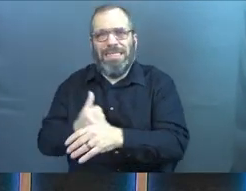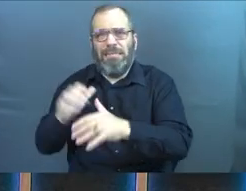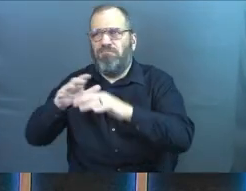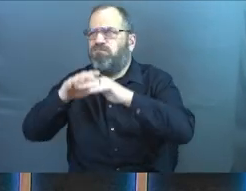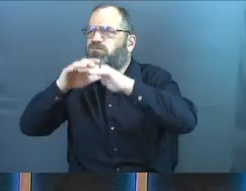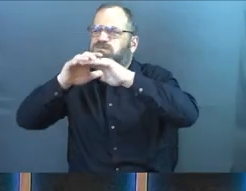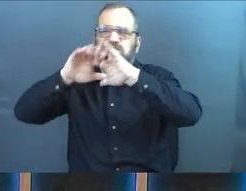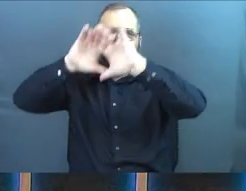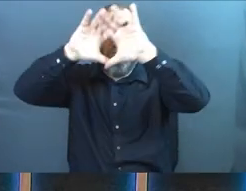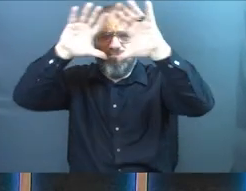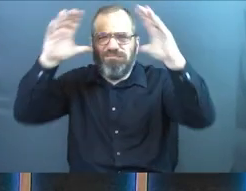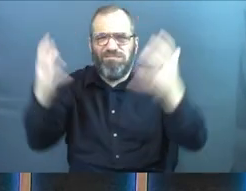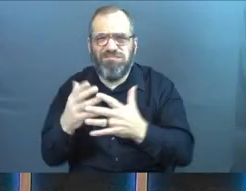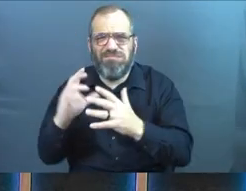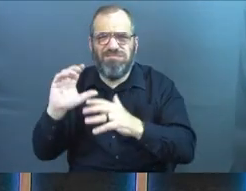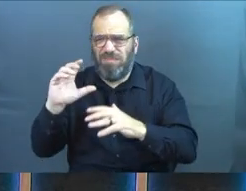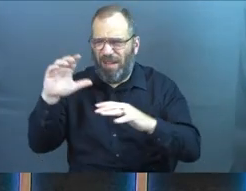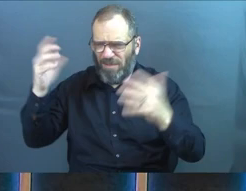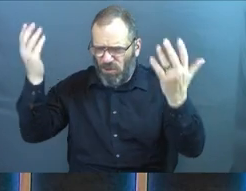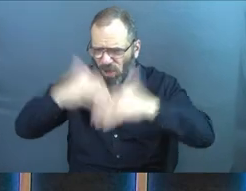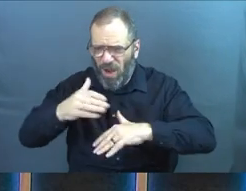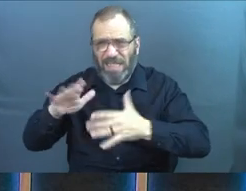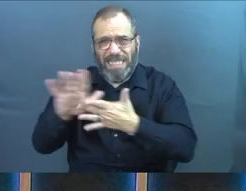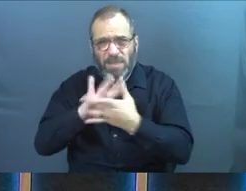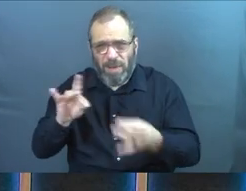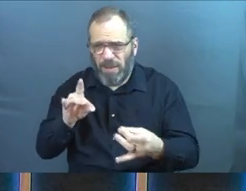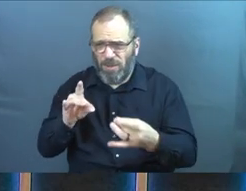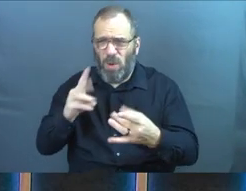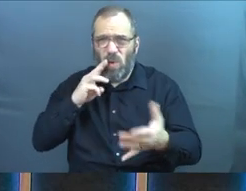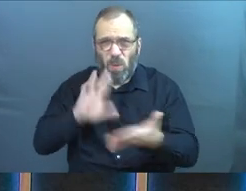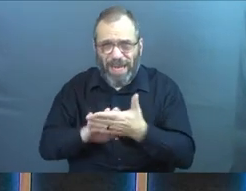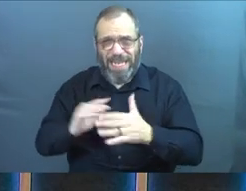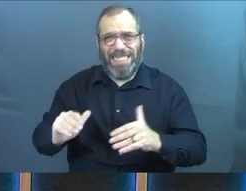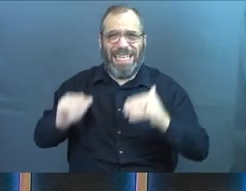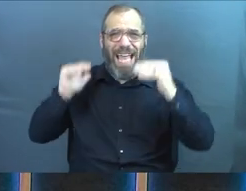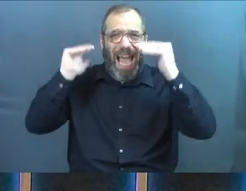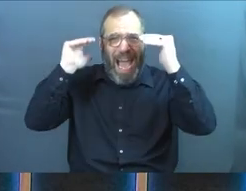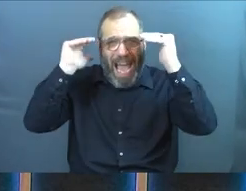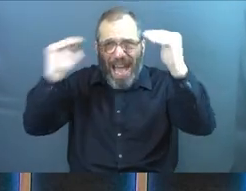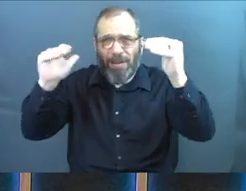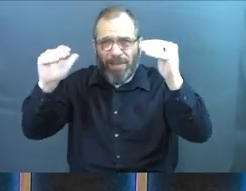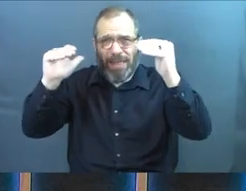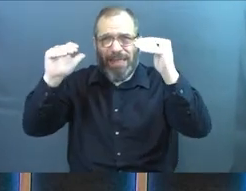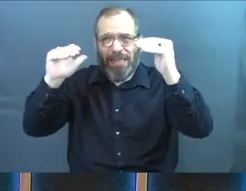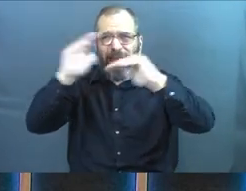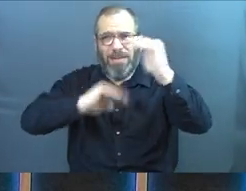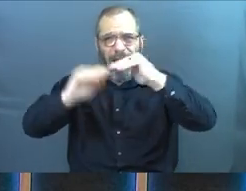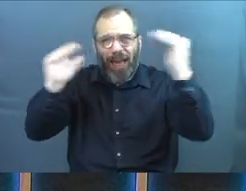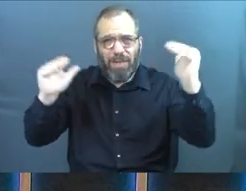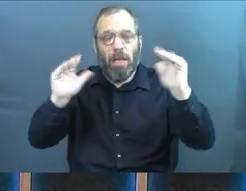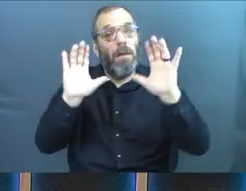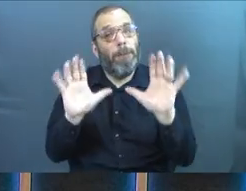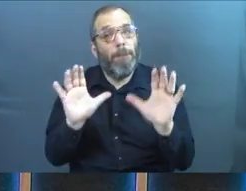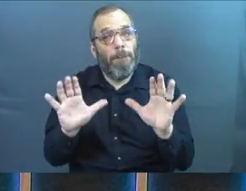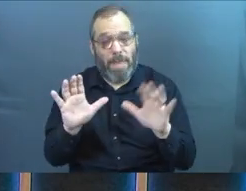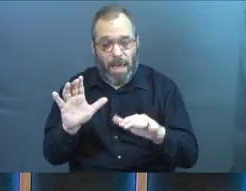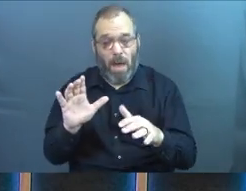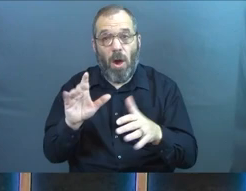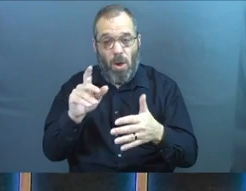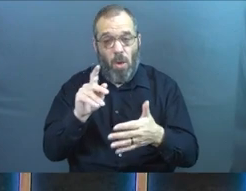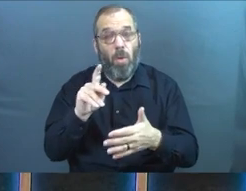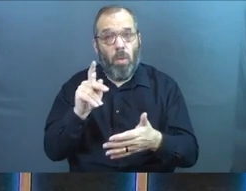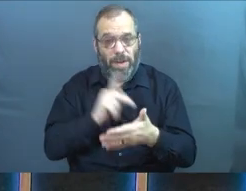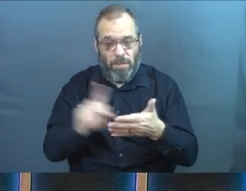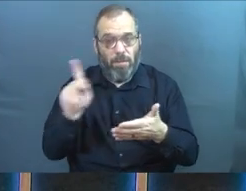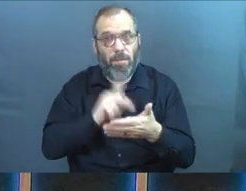cosmic powers over this present darkness and against the spiritual forces of evil in the heavenly places. Now, when Paul said